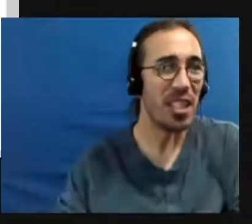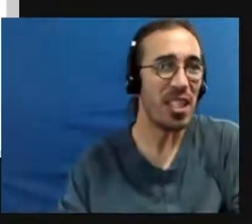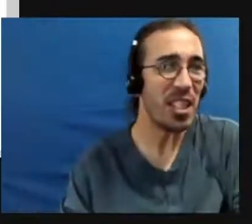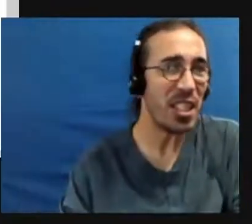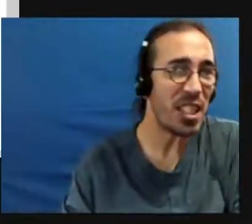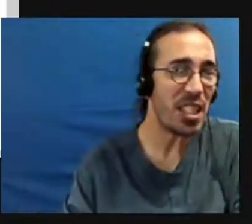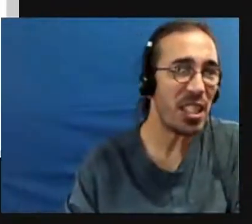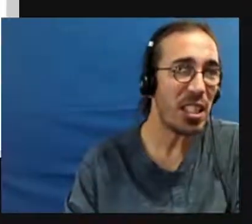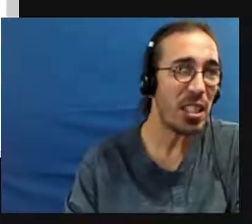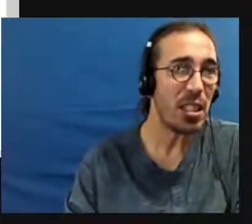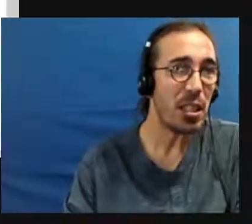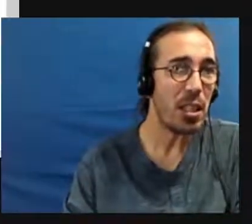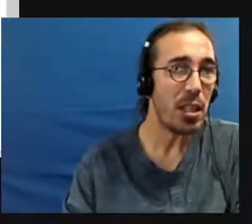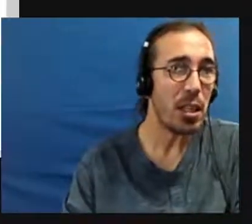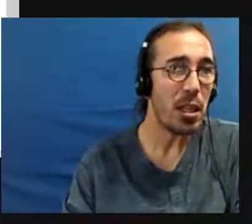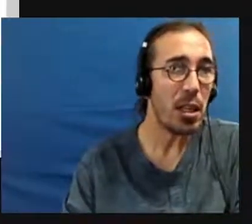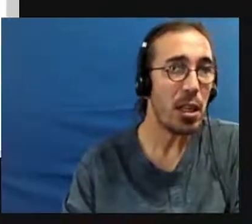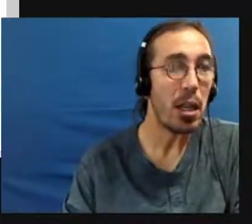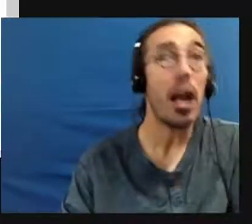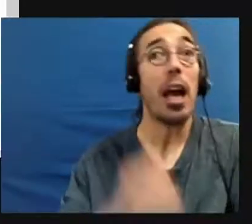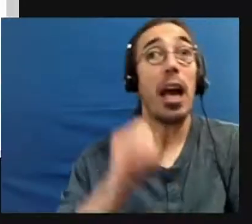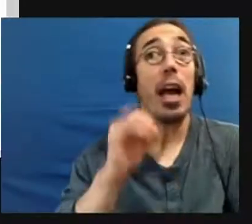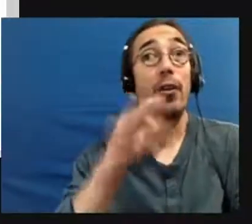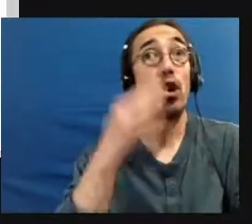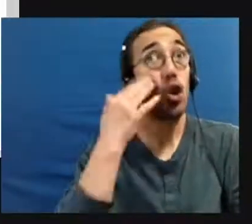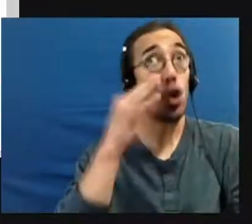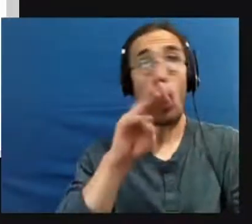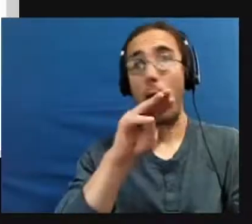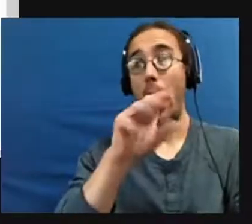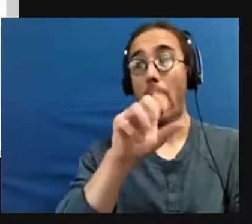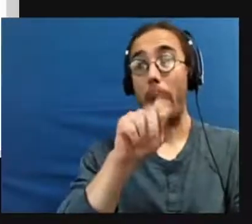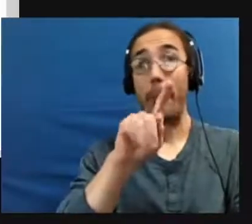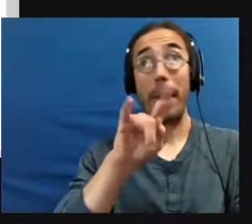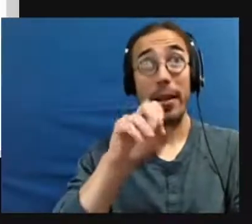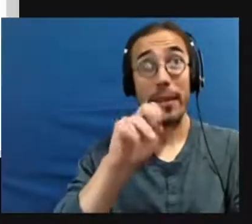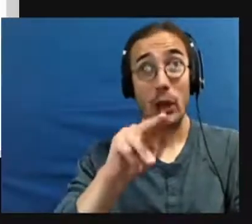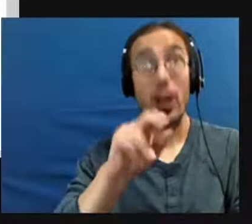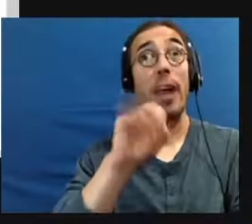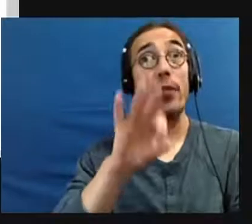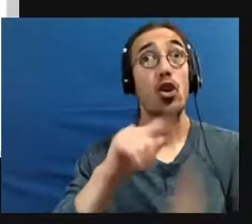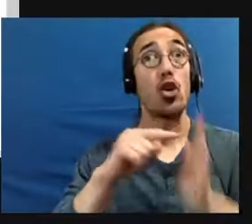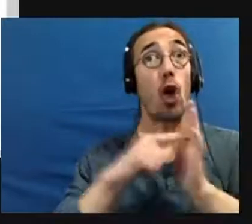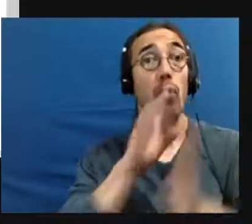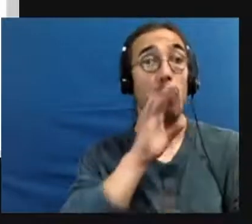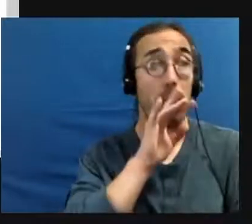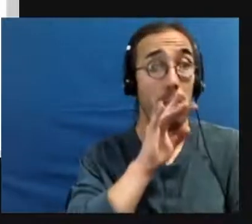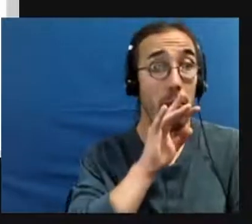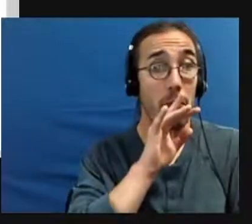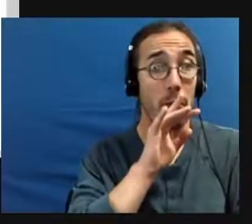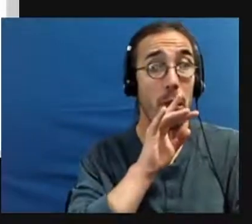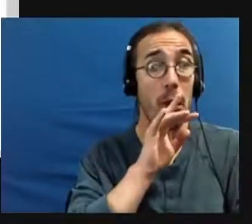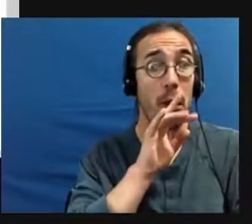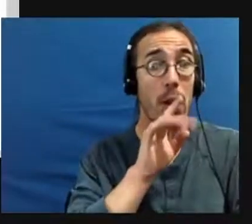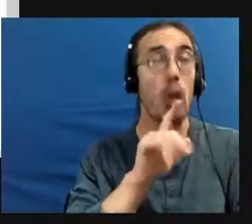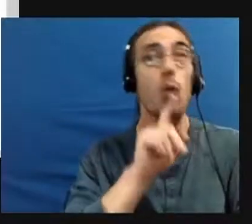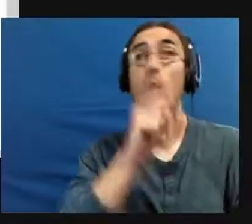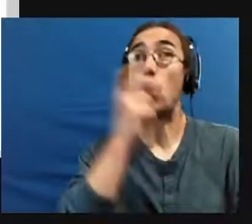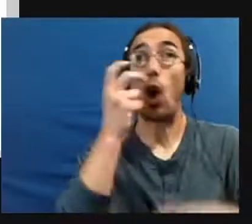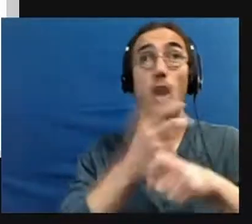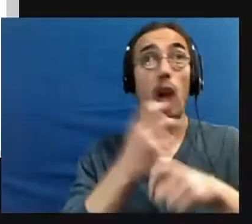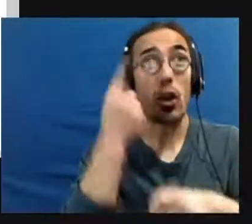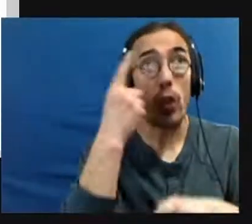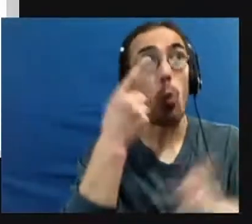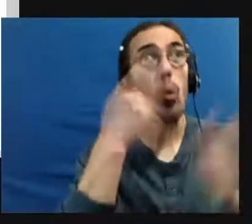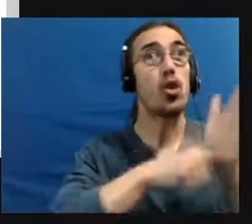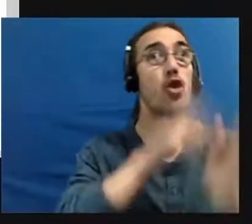If you're a person who doesn't know Madison and she starts vocalizing next to you, it's actually very hard to understand what she's saying, which